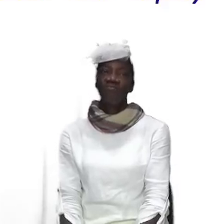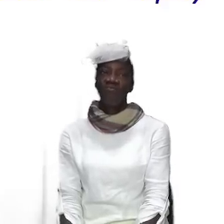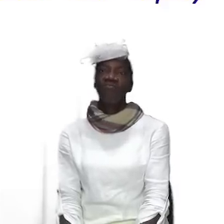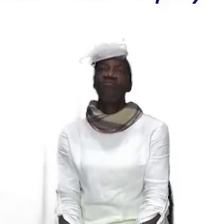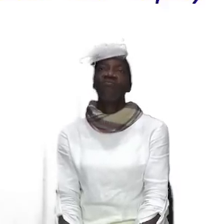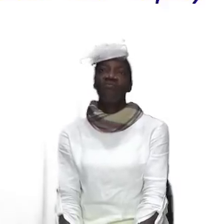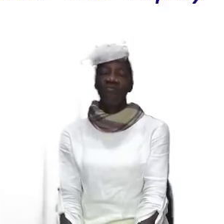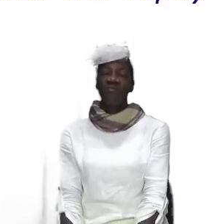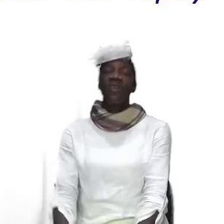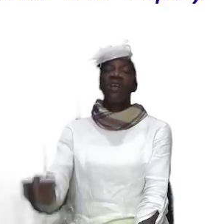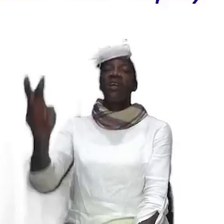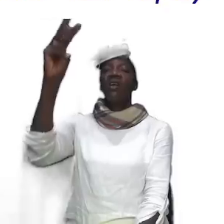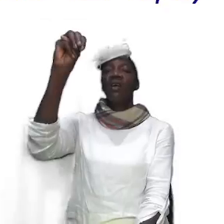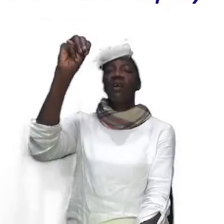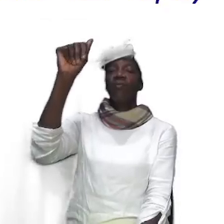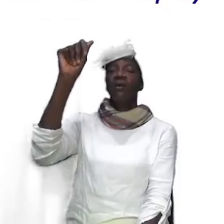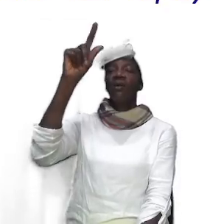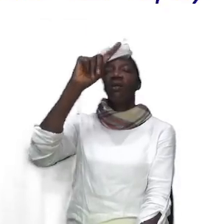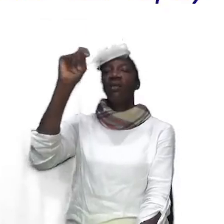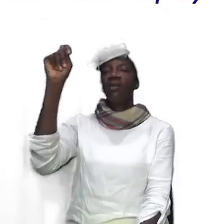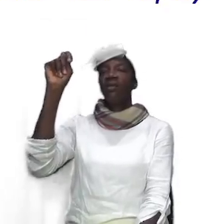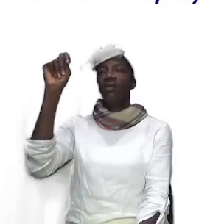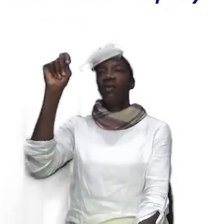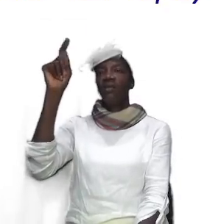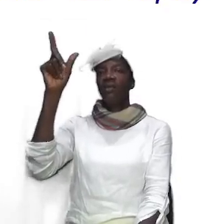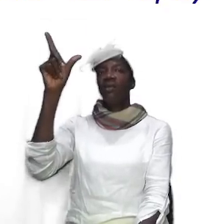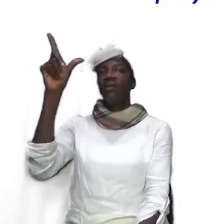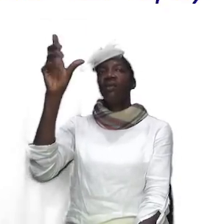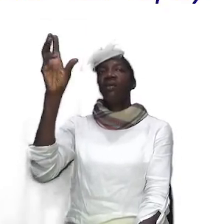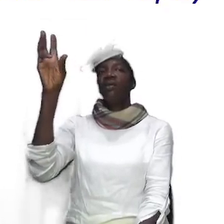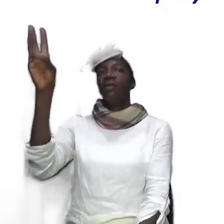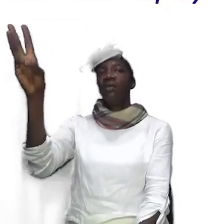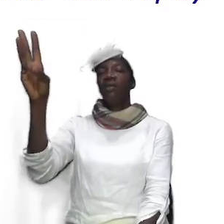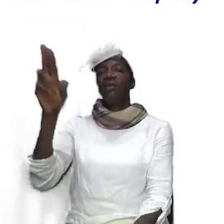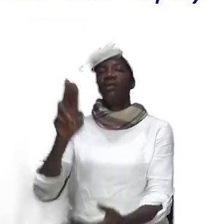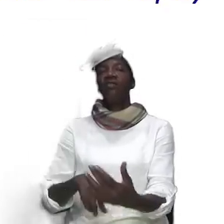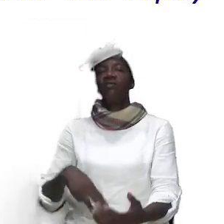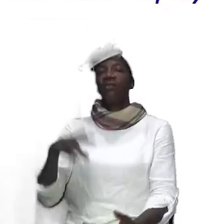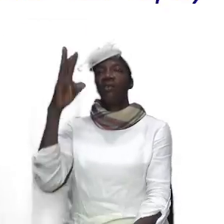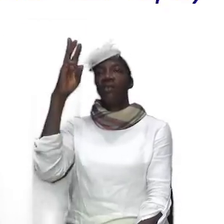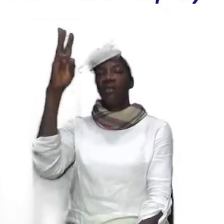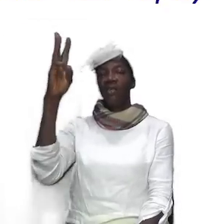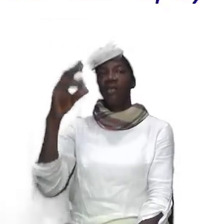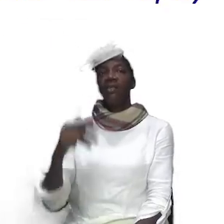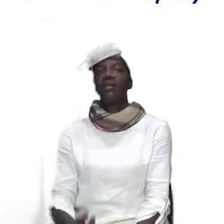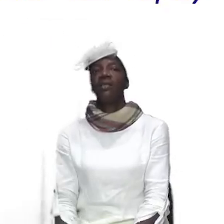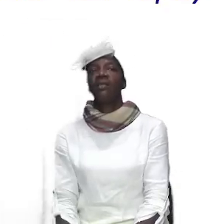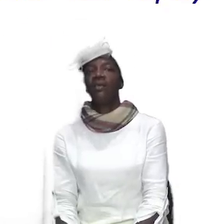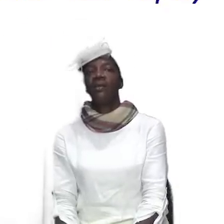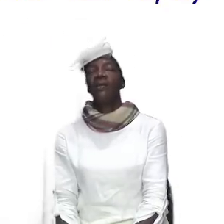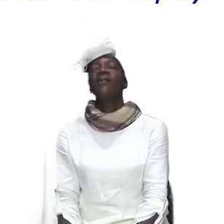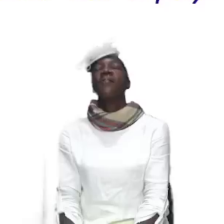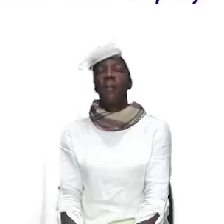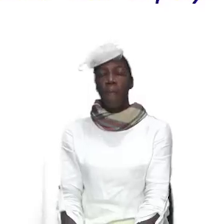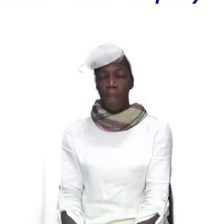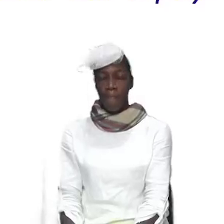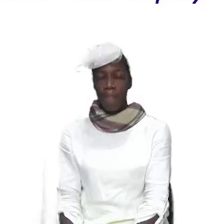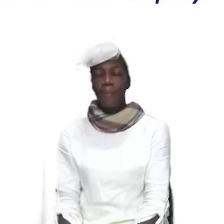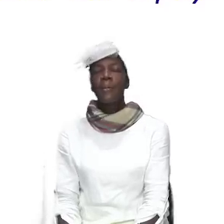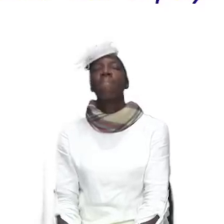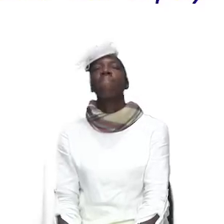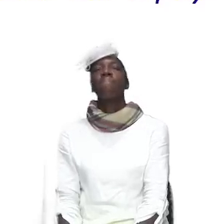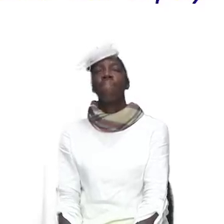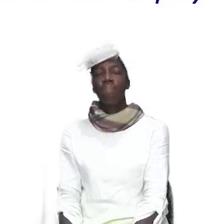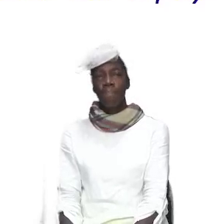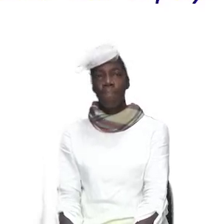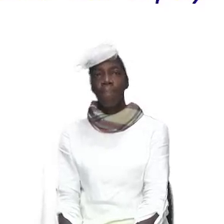Matthew 6, verse 6. Hear what Jesus said now. So remember, we just said the Jews had some spiritual disciplines, giving alms,